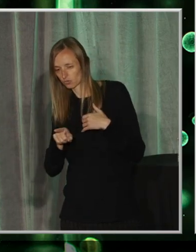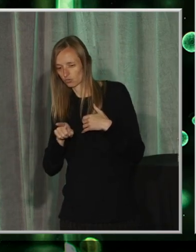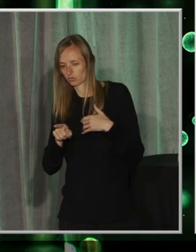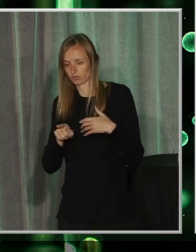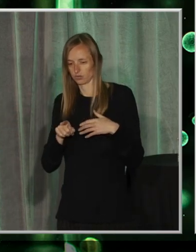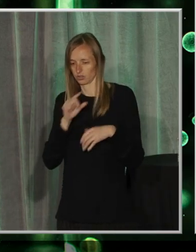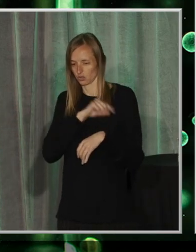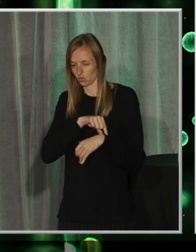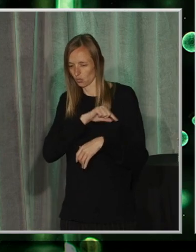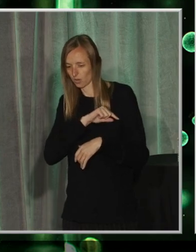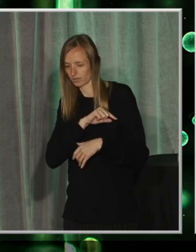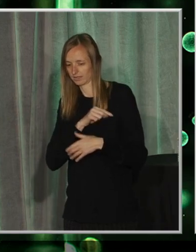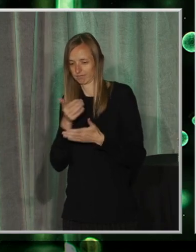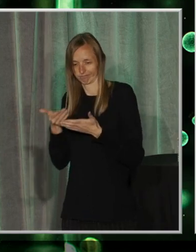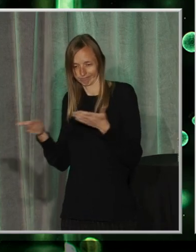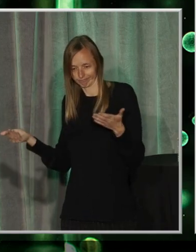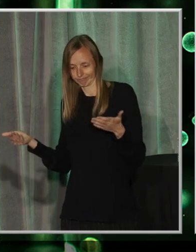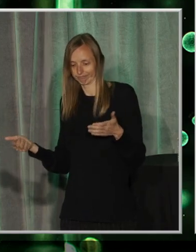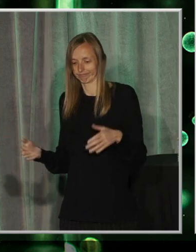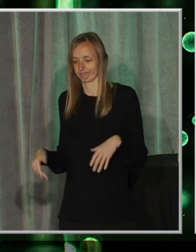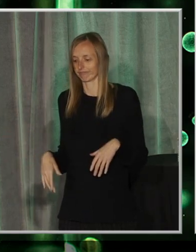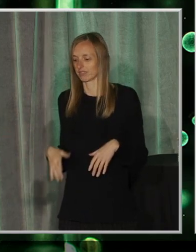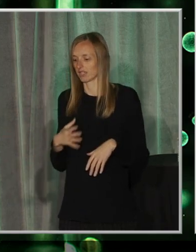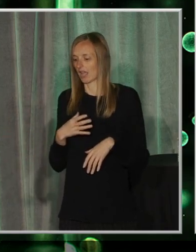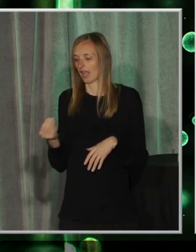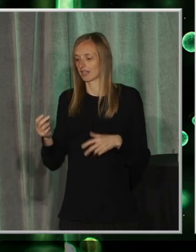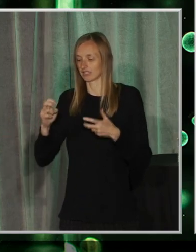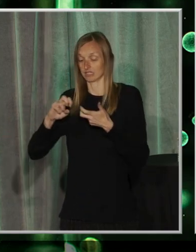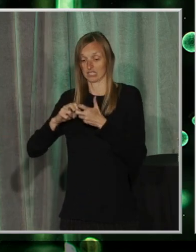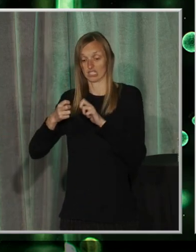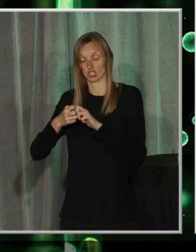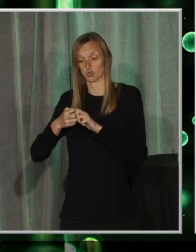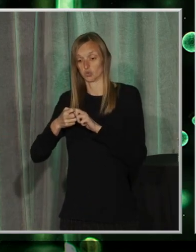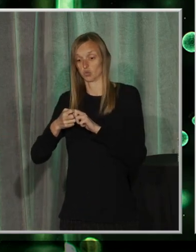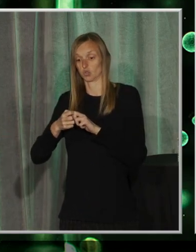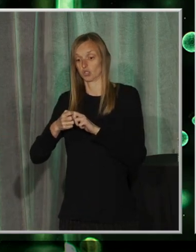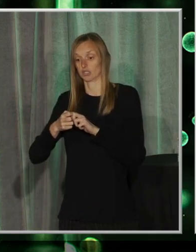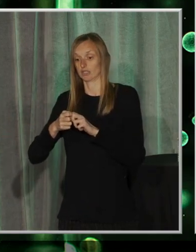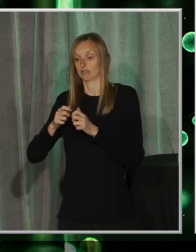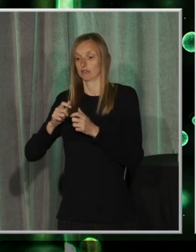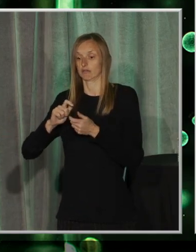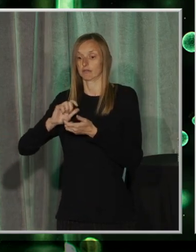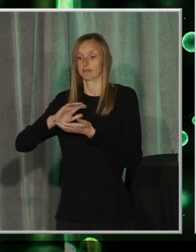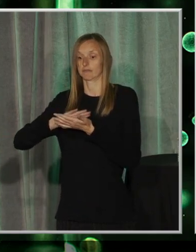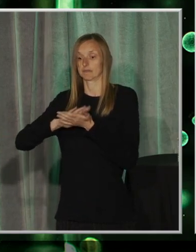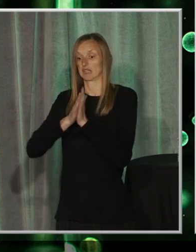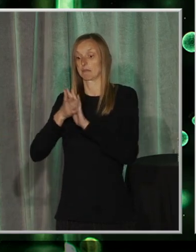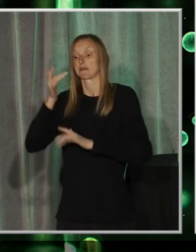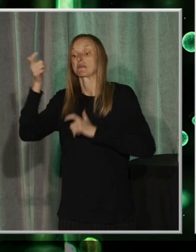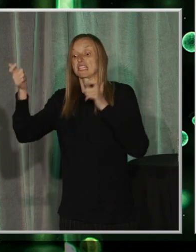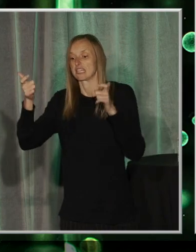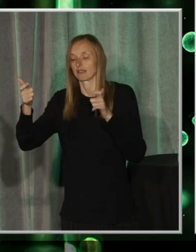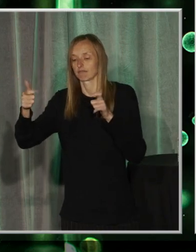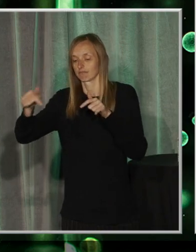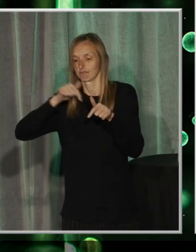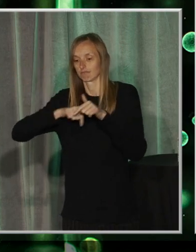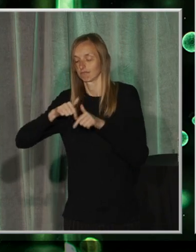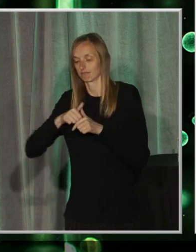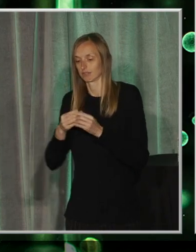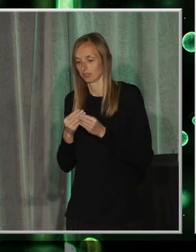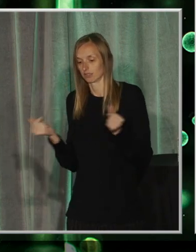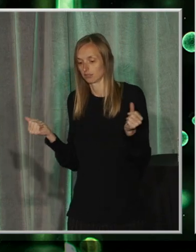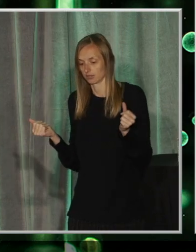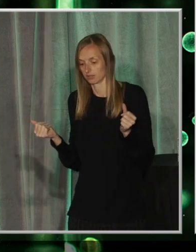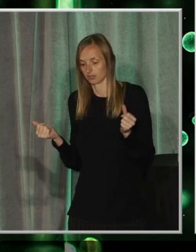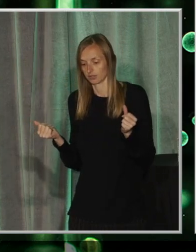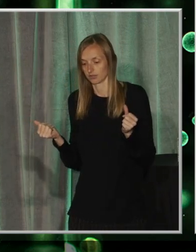provide quality products and resolve the issues before they step onto the next level and interfere with